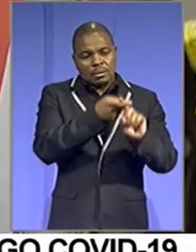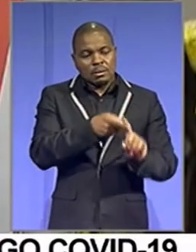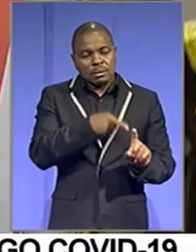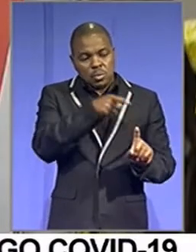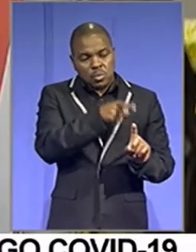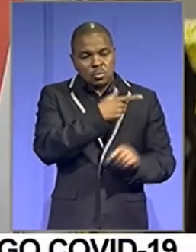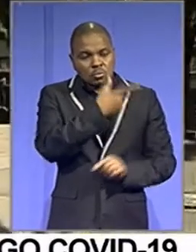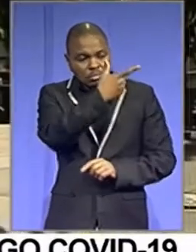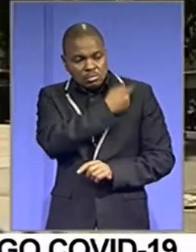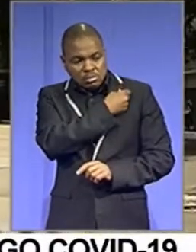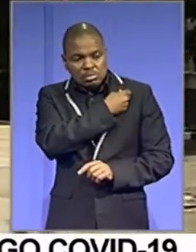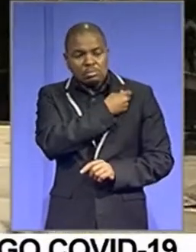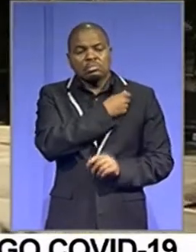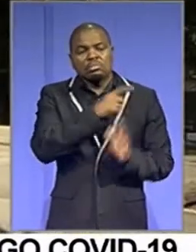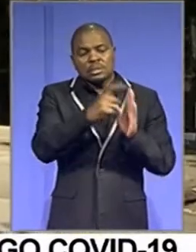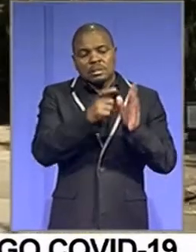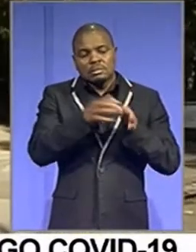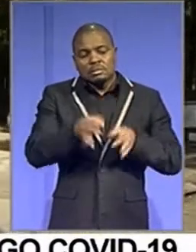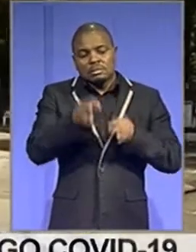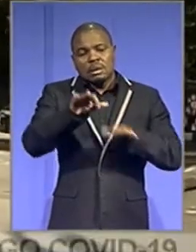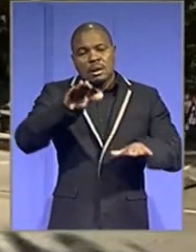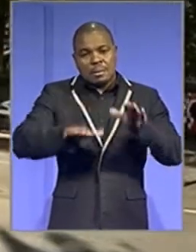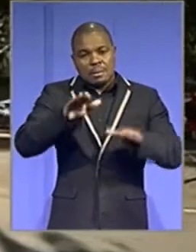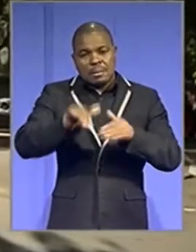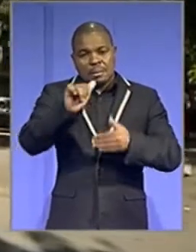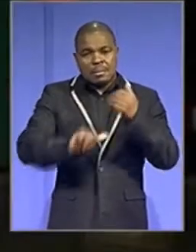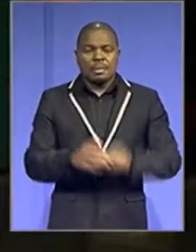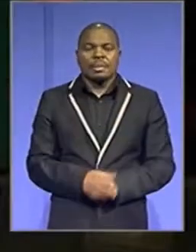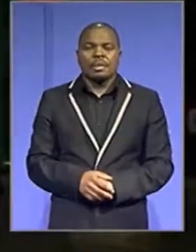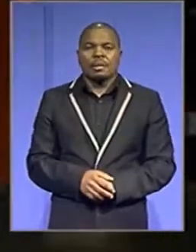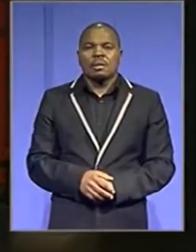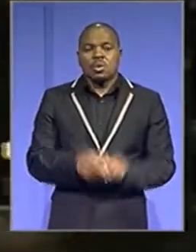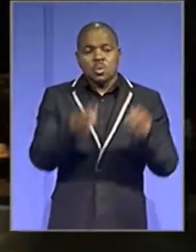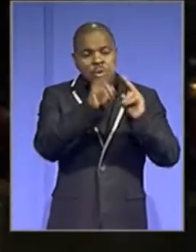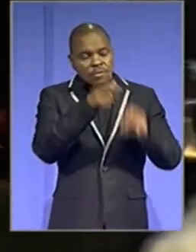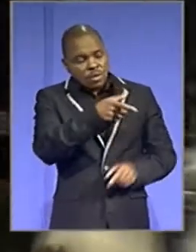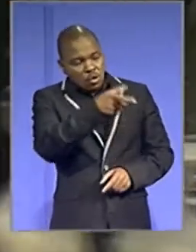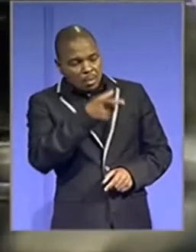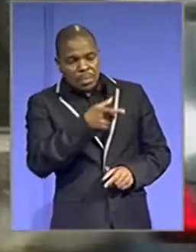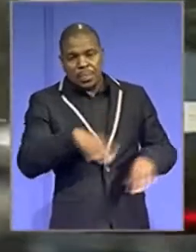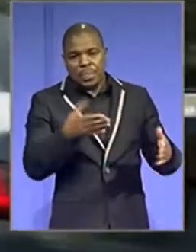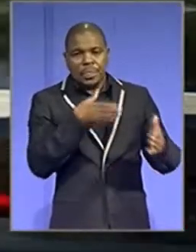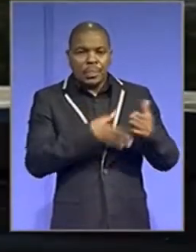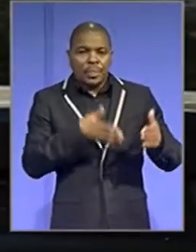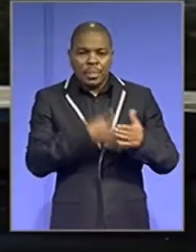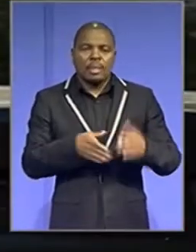entwa go fihla bogareng jwa Aprele. Ga re a kgona go kwa maikutlo a university tabeng ye.